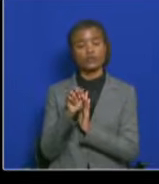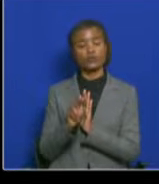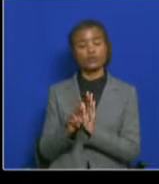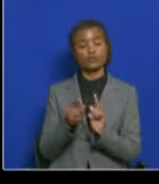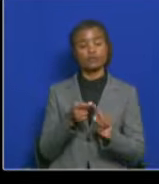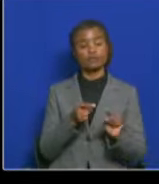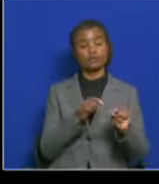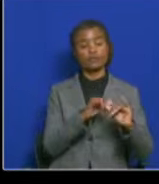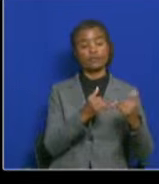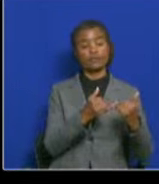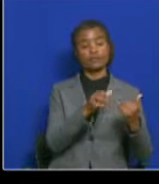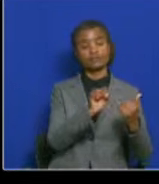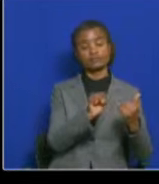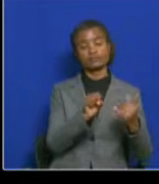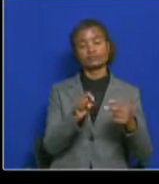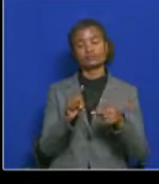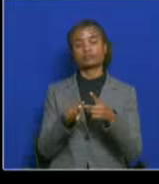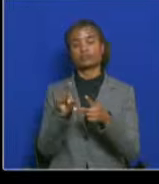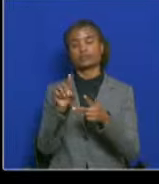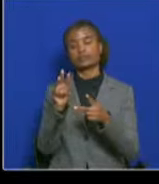to in a moment.